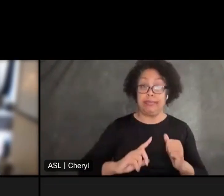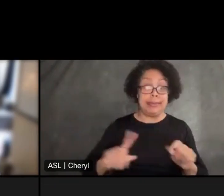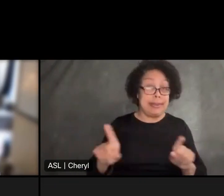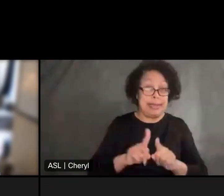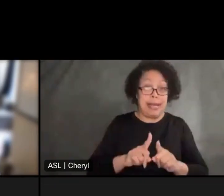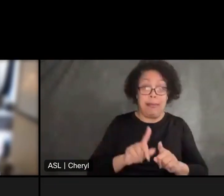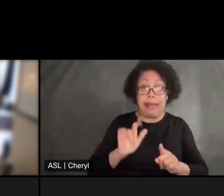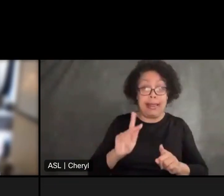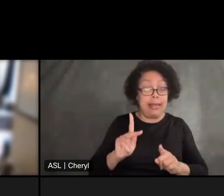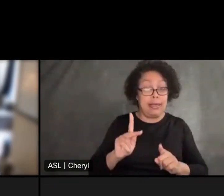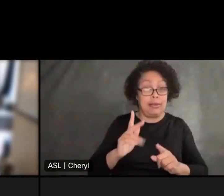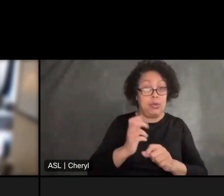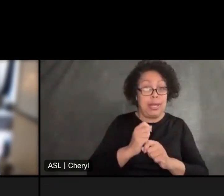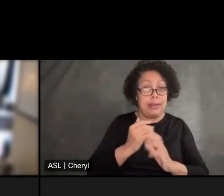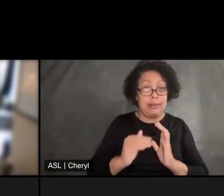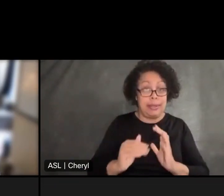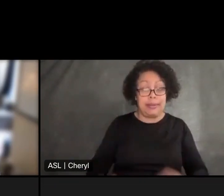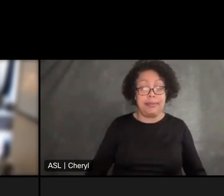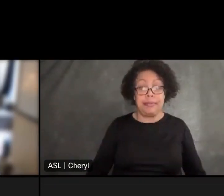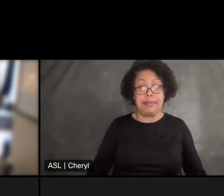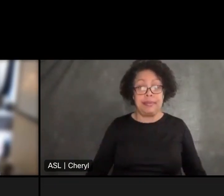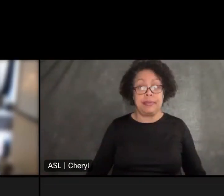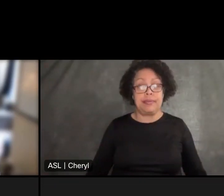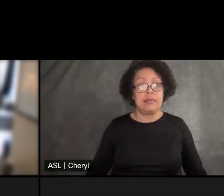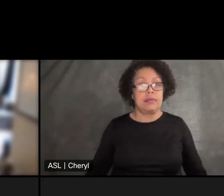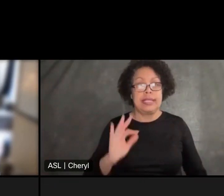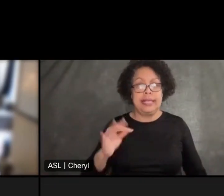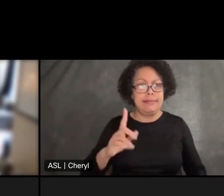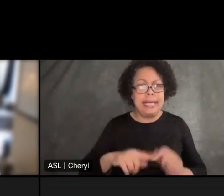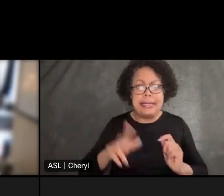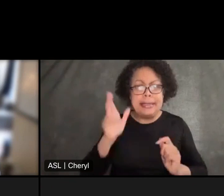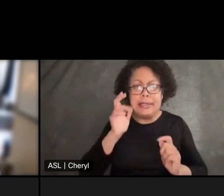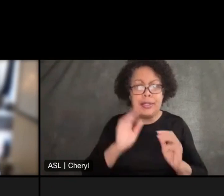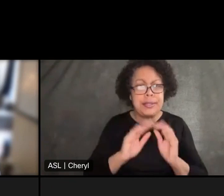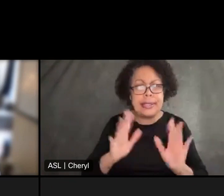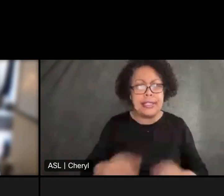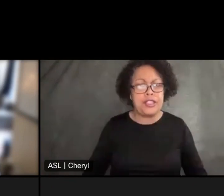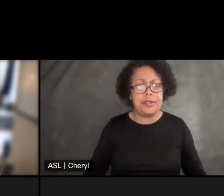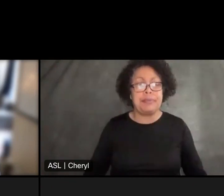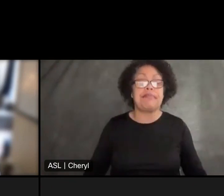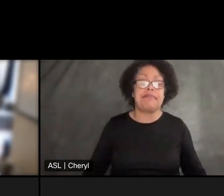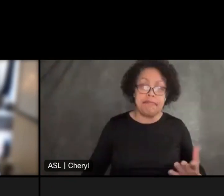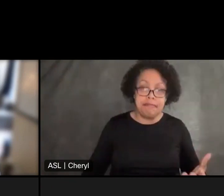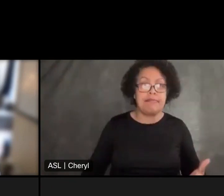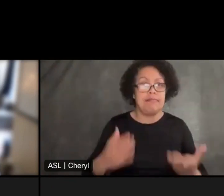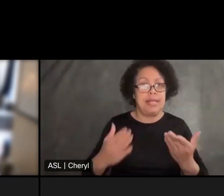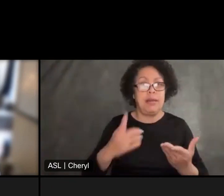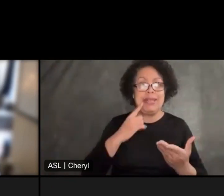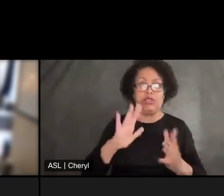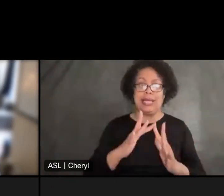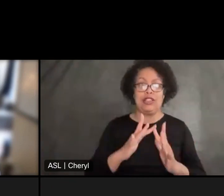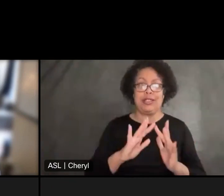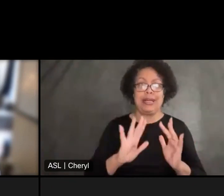webinar link that was emailed to you. If the sound is unclear, it is likely due to an unstable internet